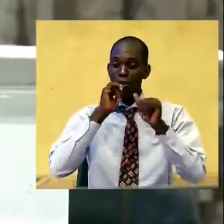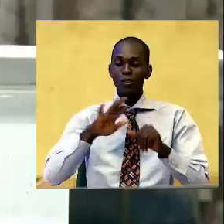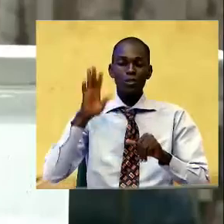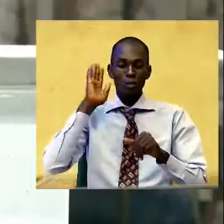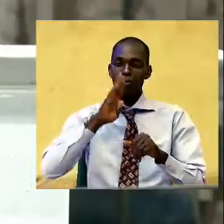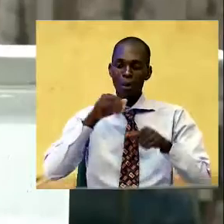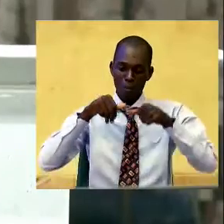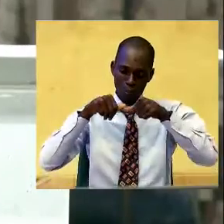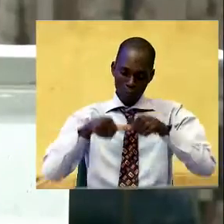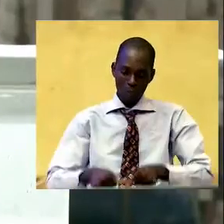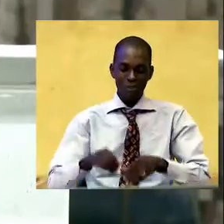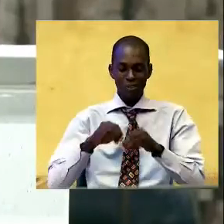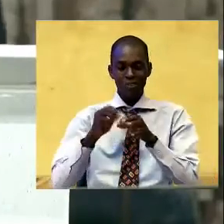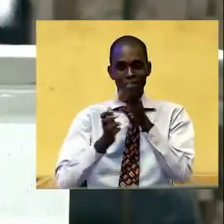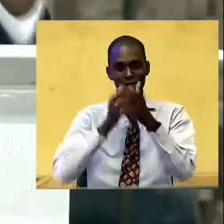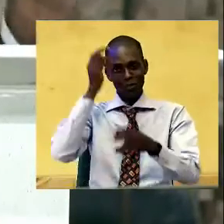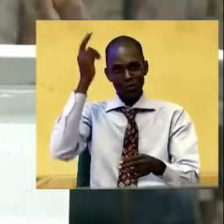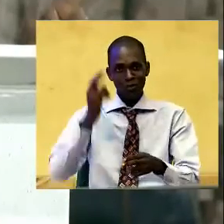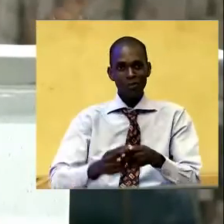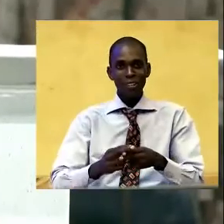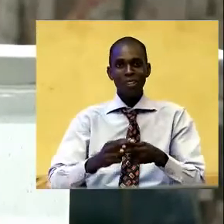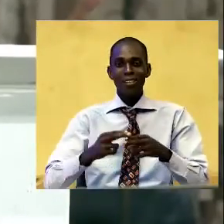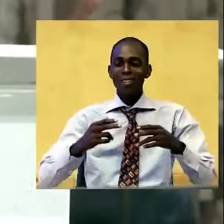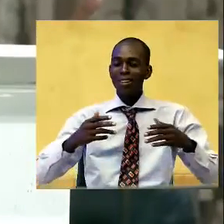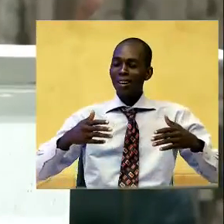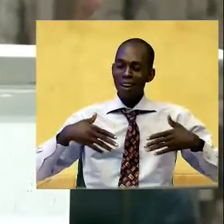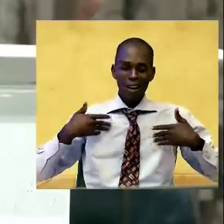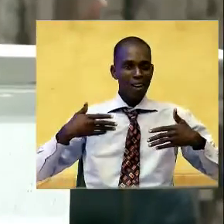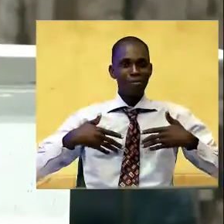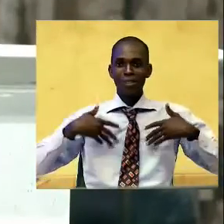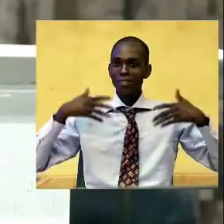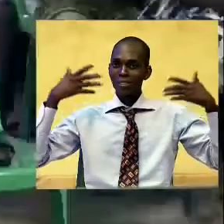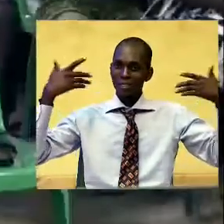senses, and it's going to be permanent.